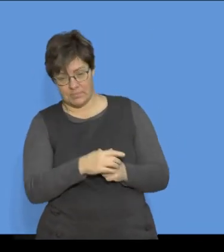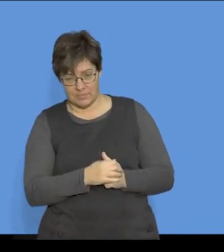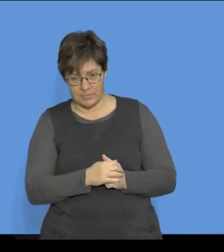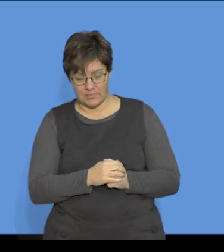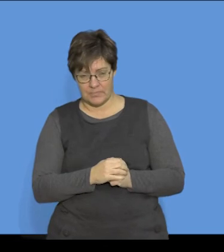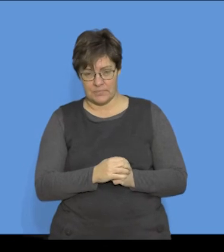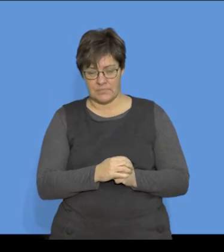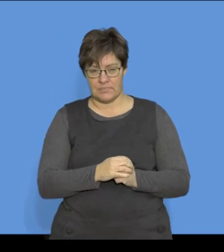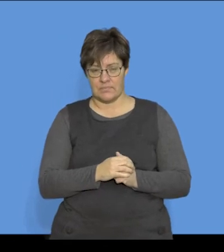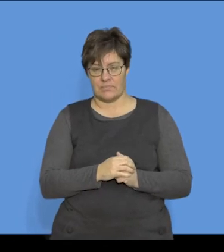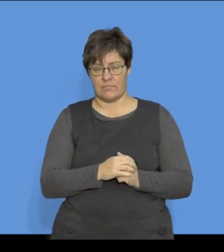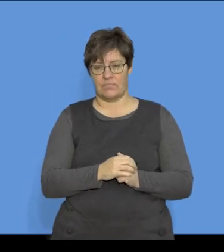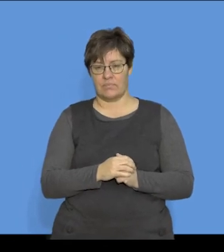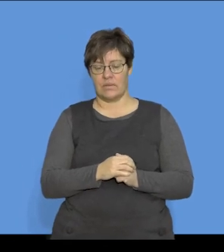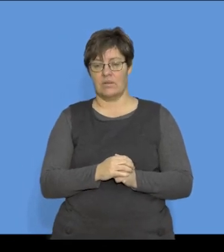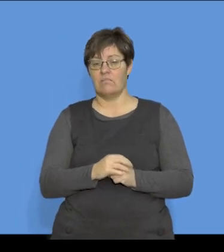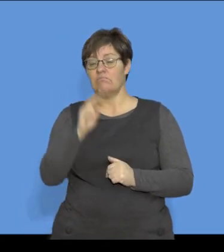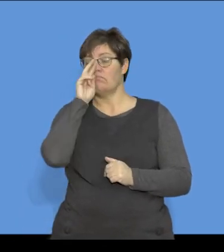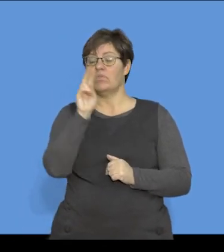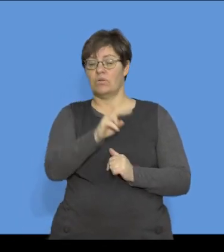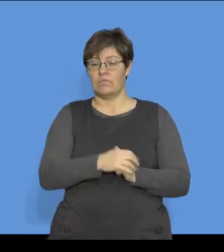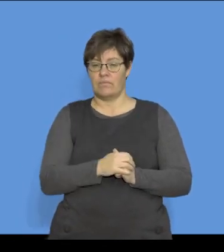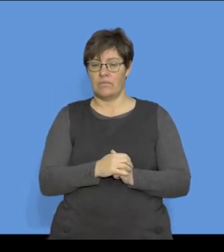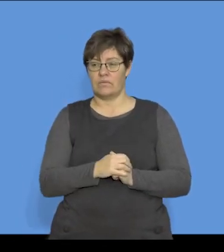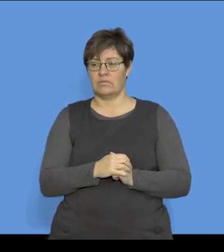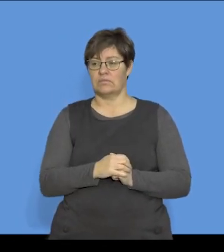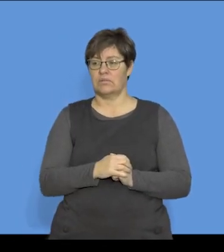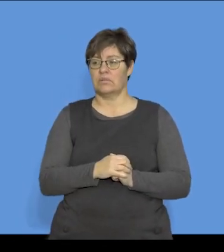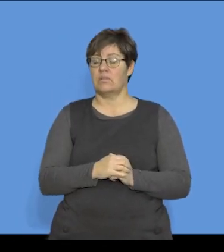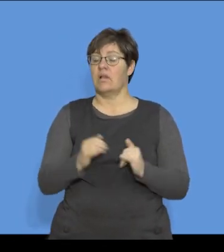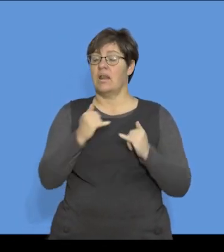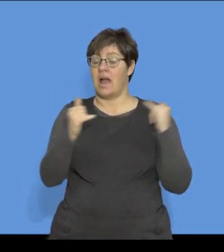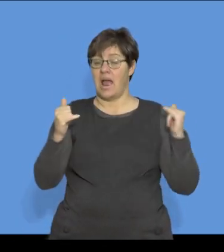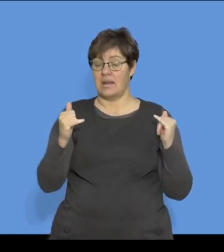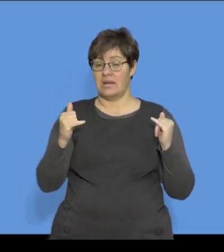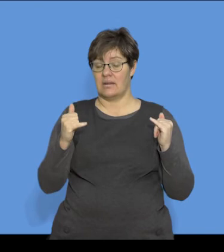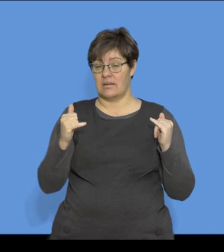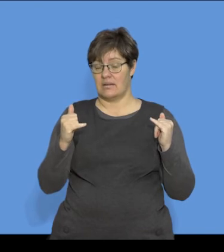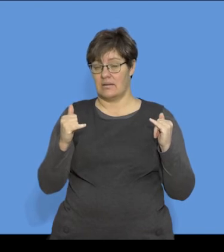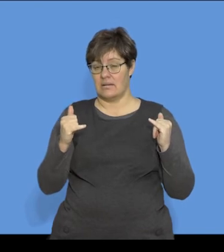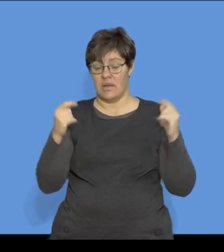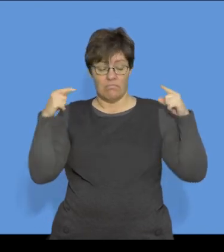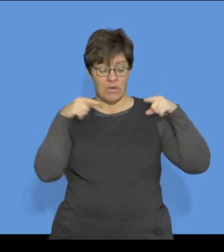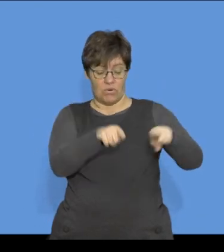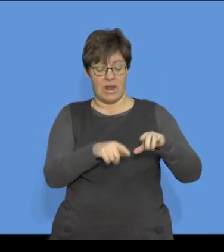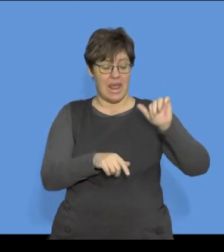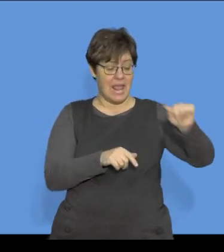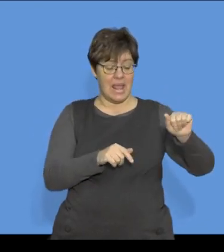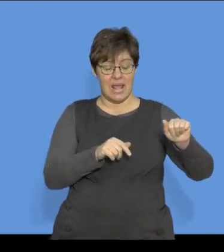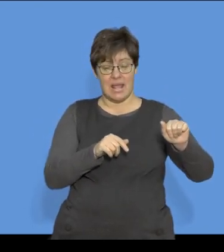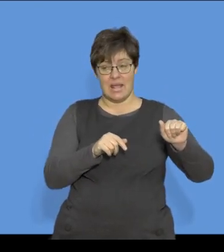right? So if we look at this, we're saying the line drawn parallel to AB joins